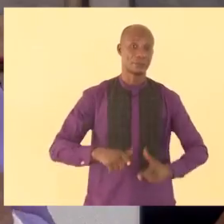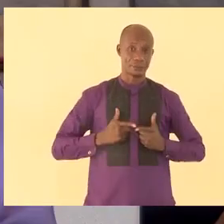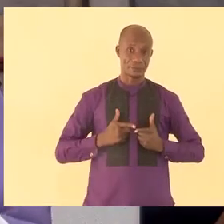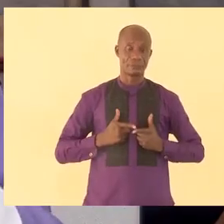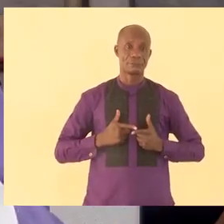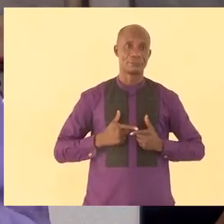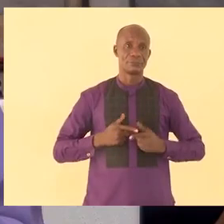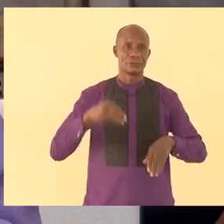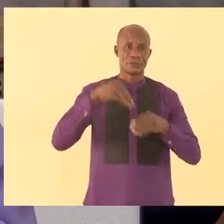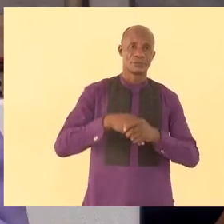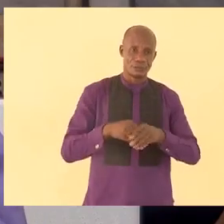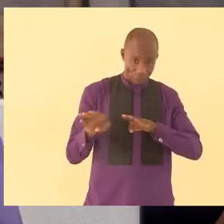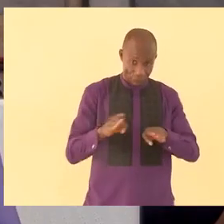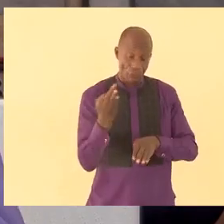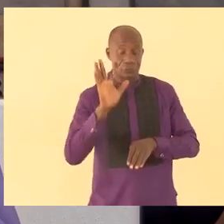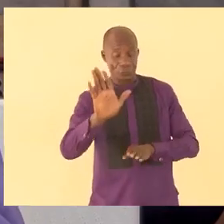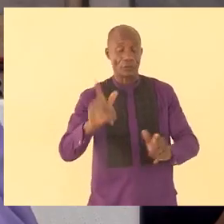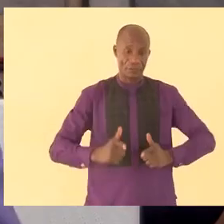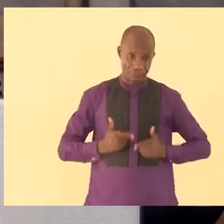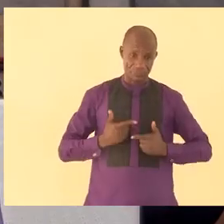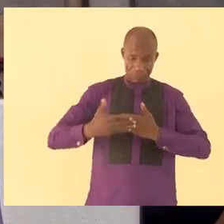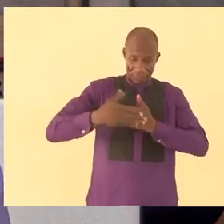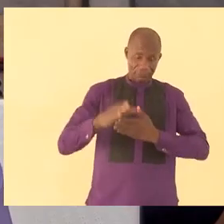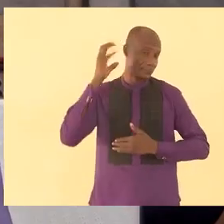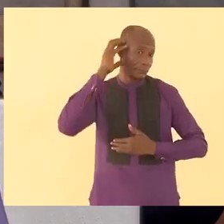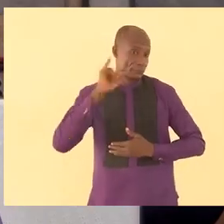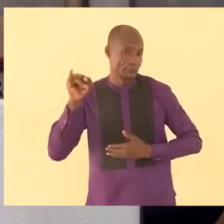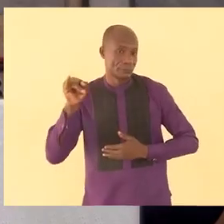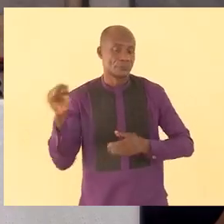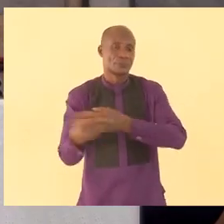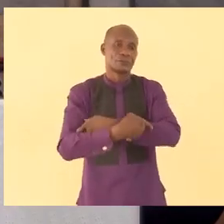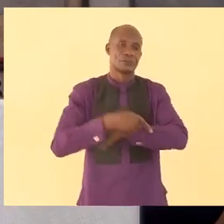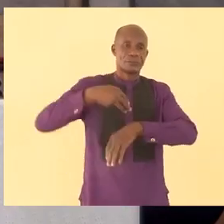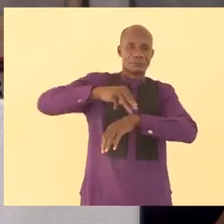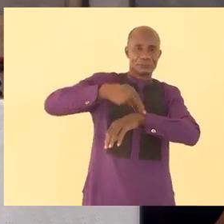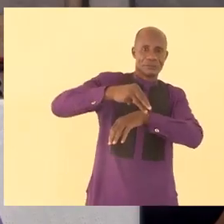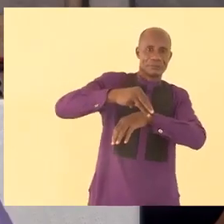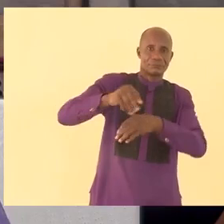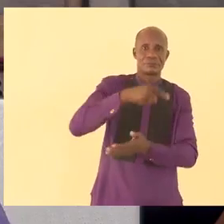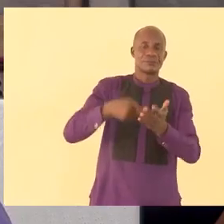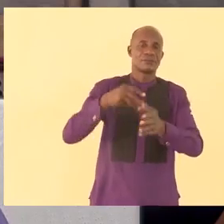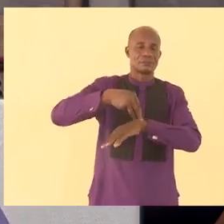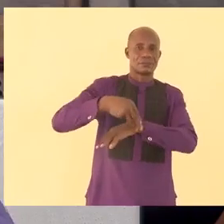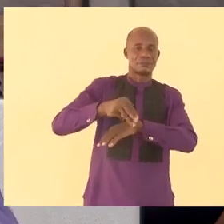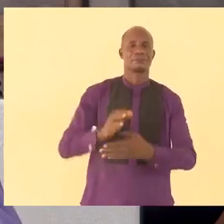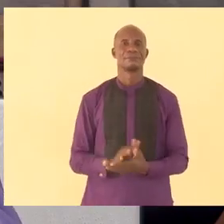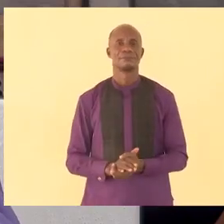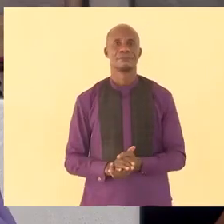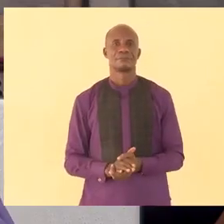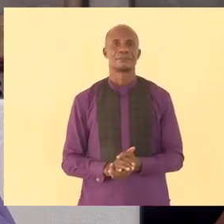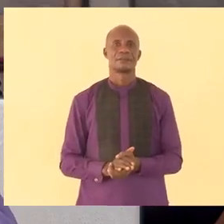life, in the conduct of your life, after hearing today's message, this message?